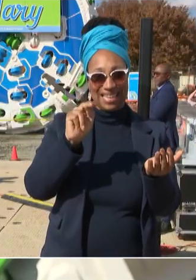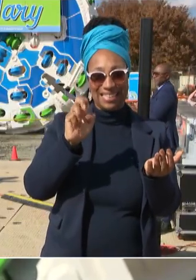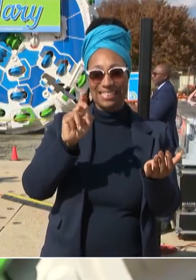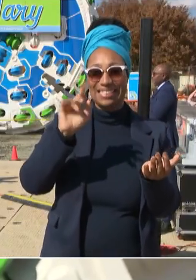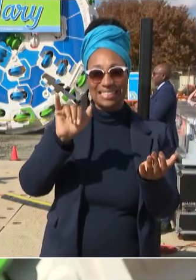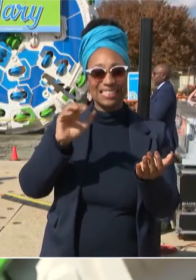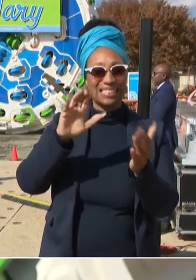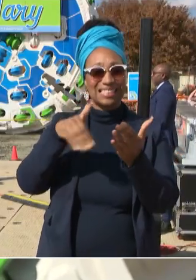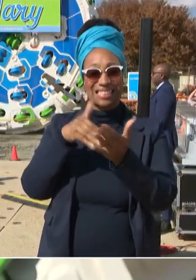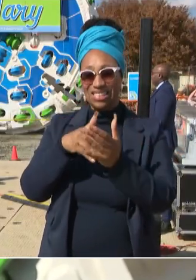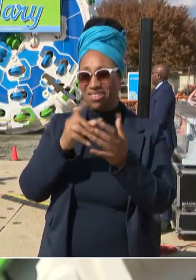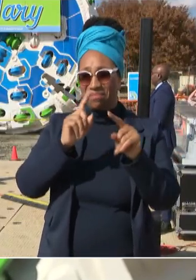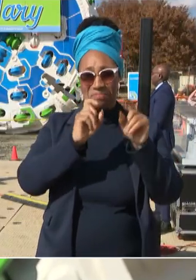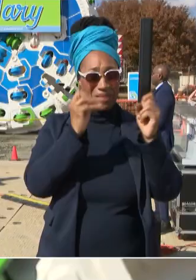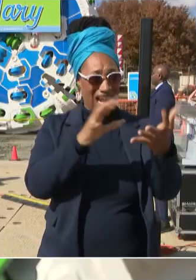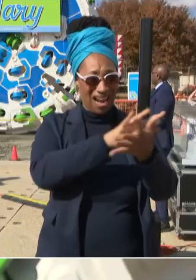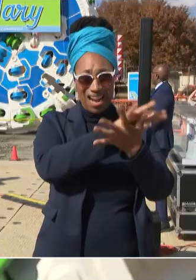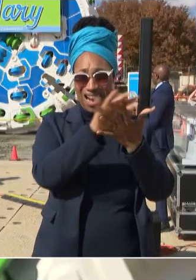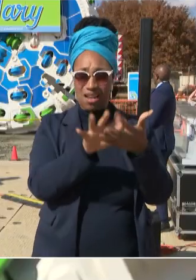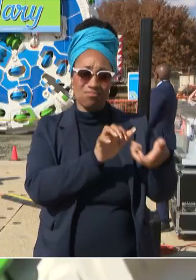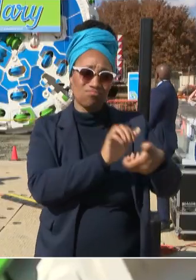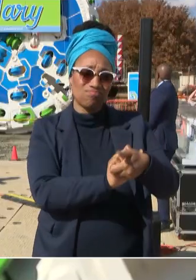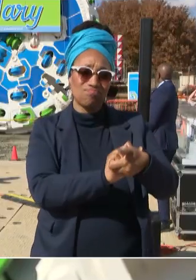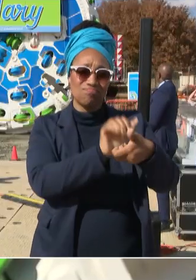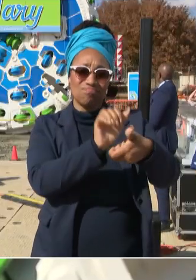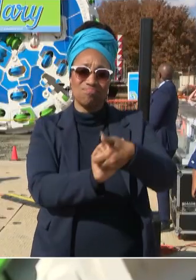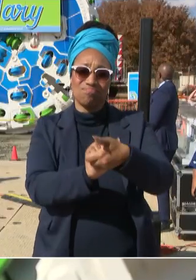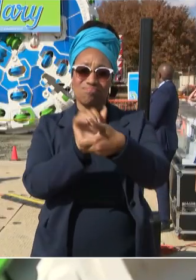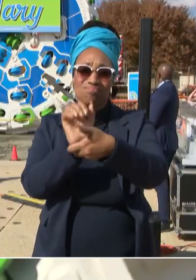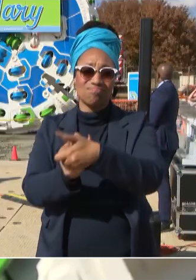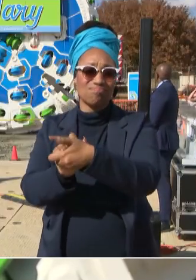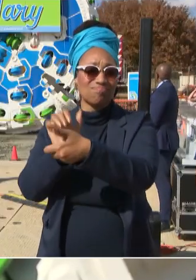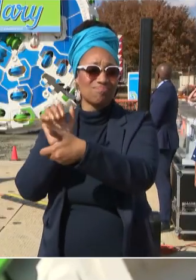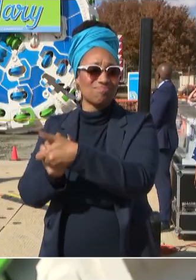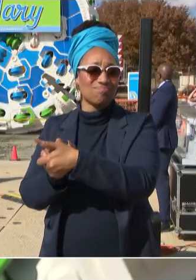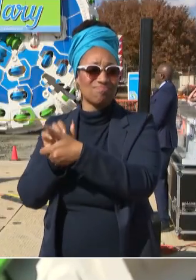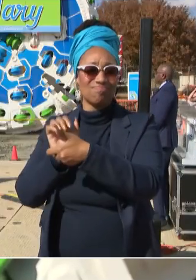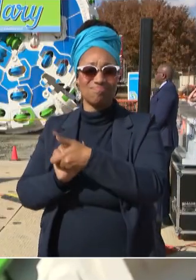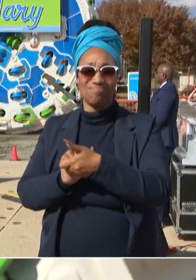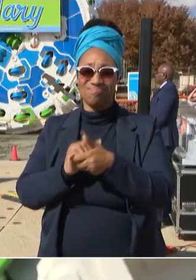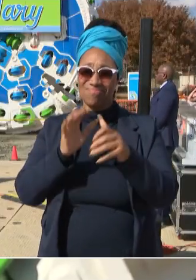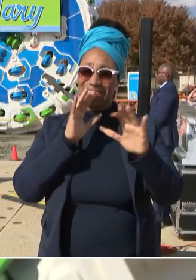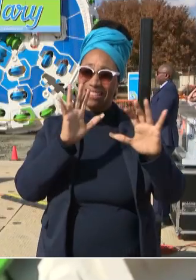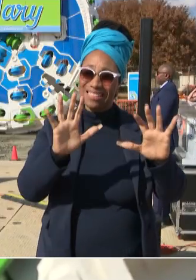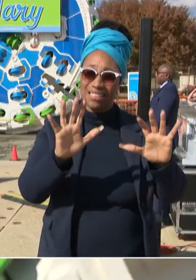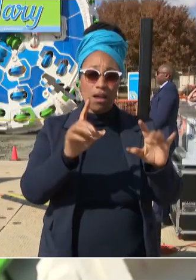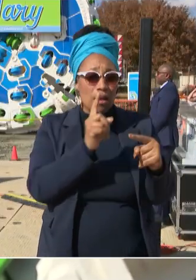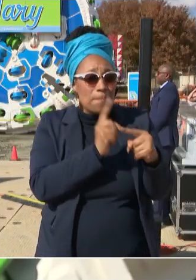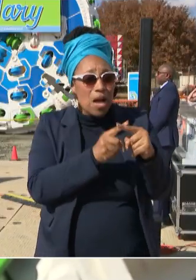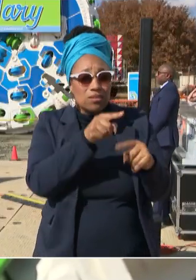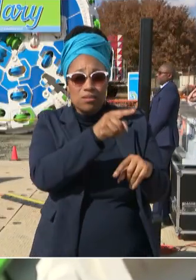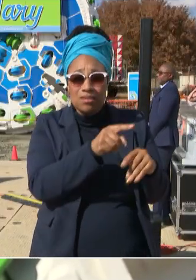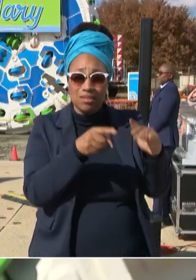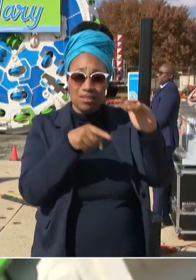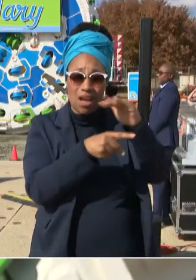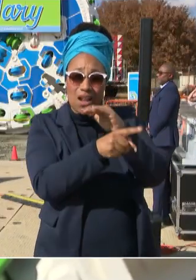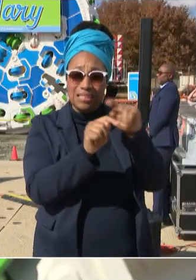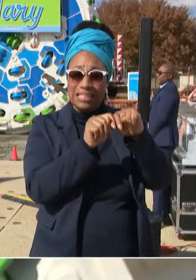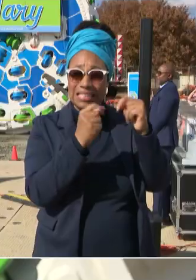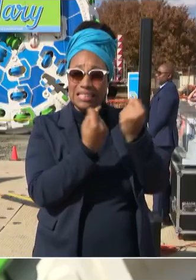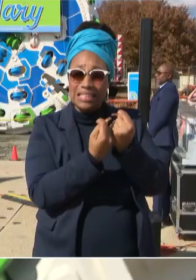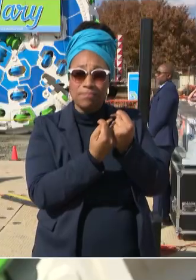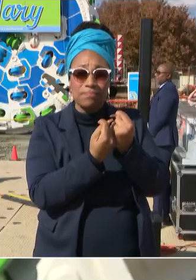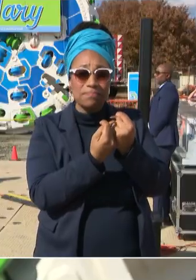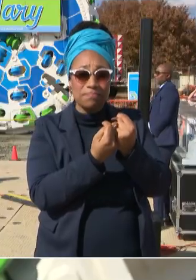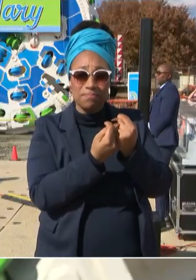Building of North America, or CBNA, and their partner, Hallmark International. A special thanks